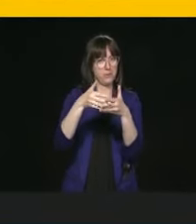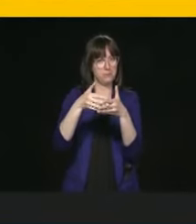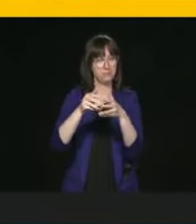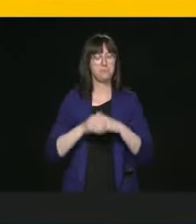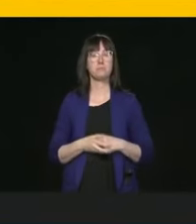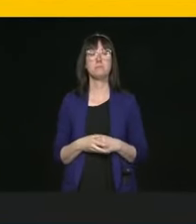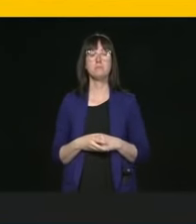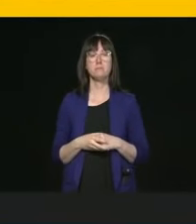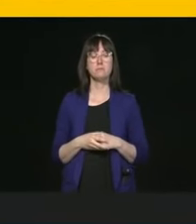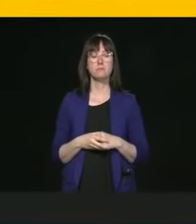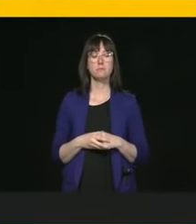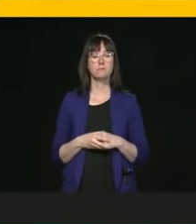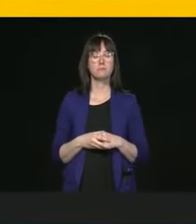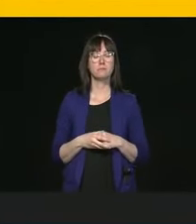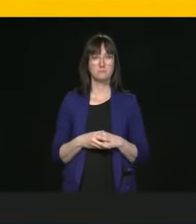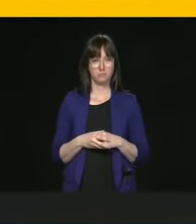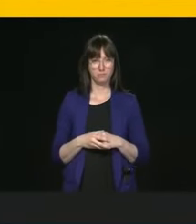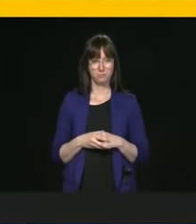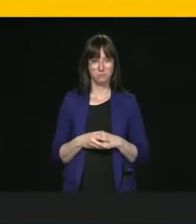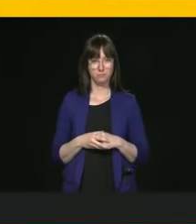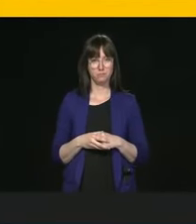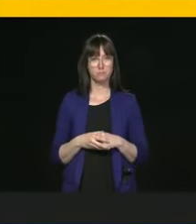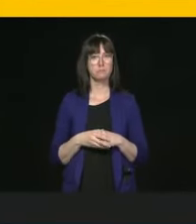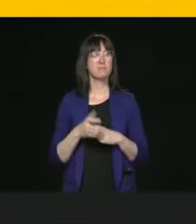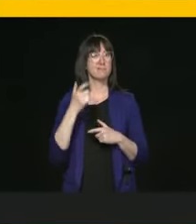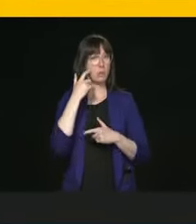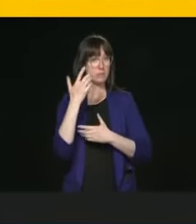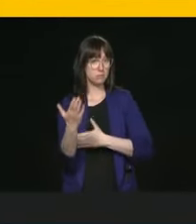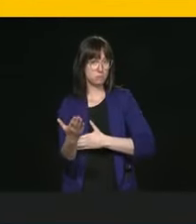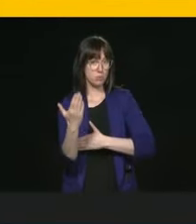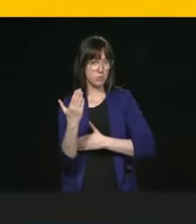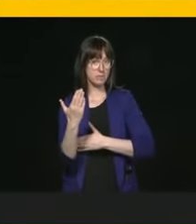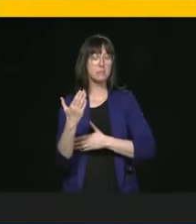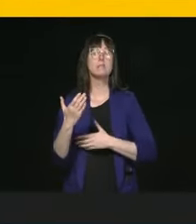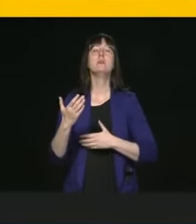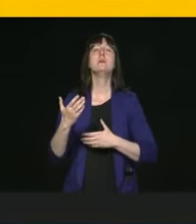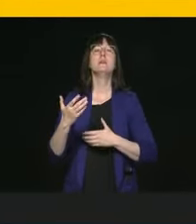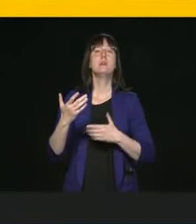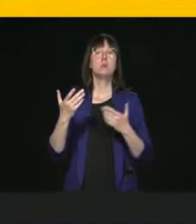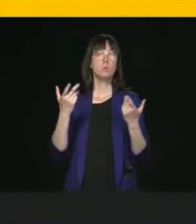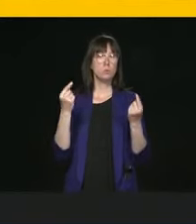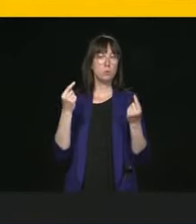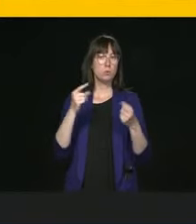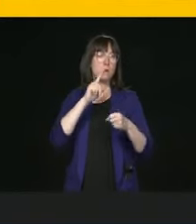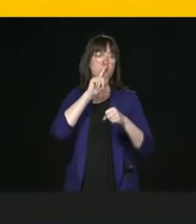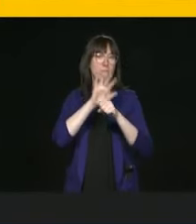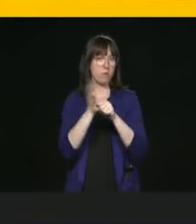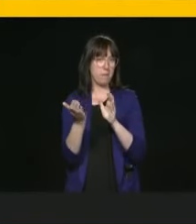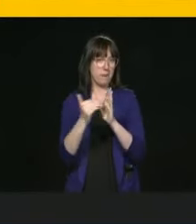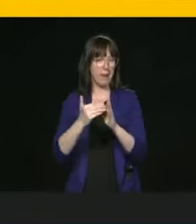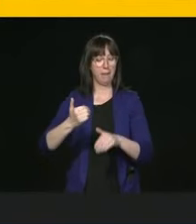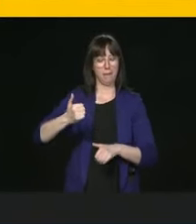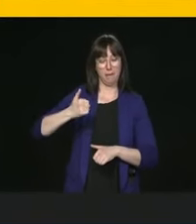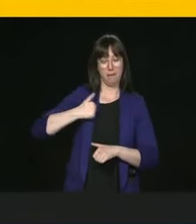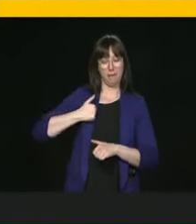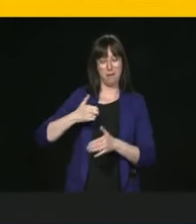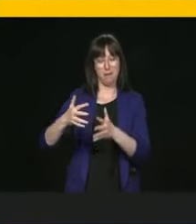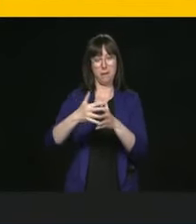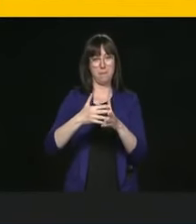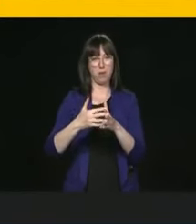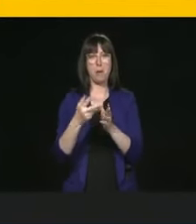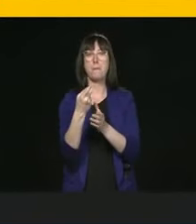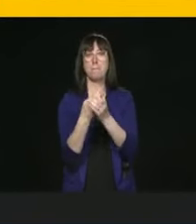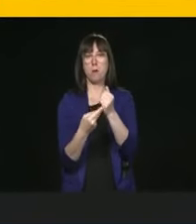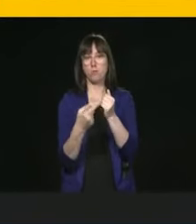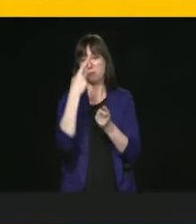This morning, I want to begin by confirming that Canada and the United States have agreed to extend by 30 days